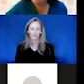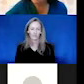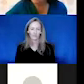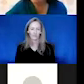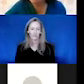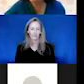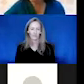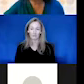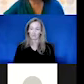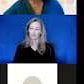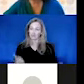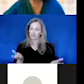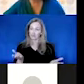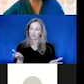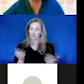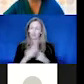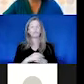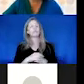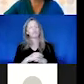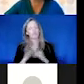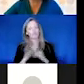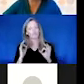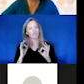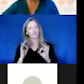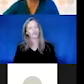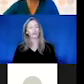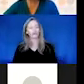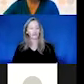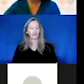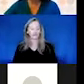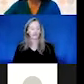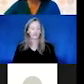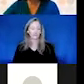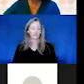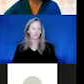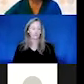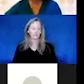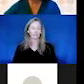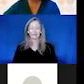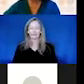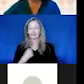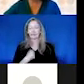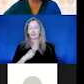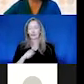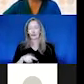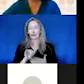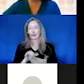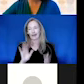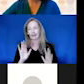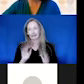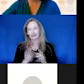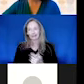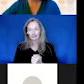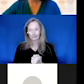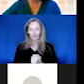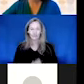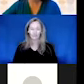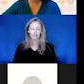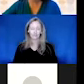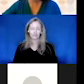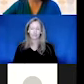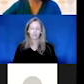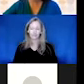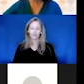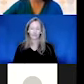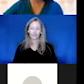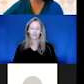Now, can you see it? Yes, perfect. So if you Okay. Sorry about that, everyone. Okay, and if you press,